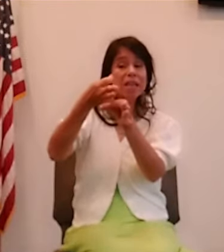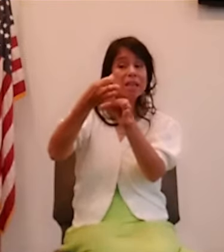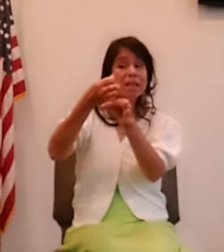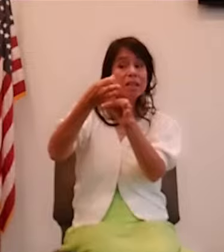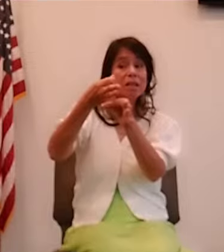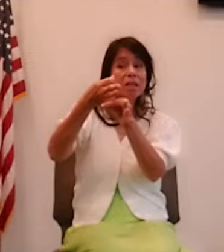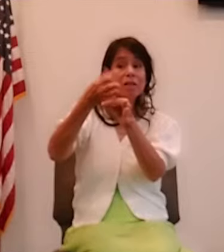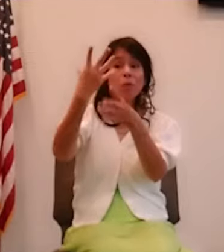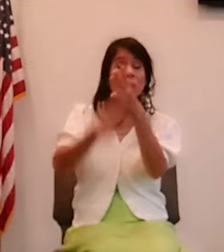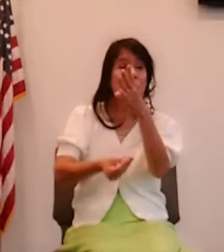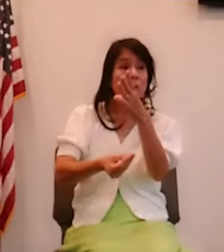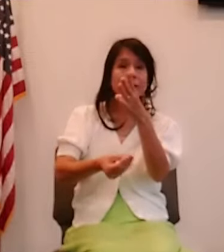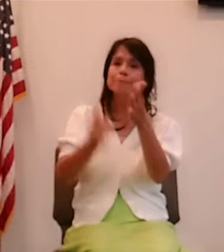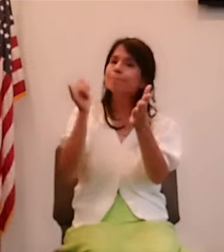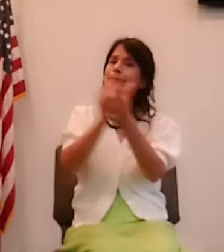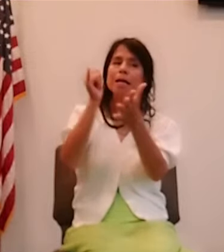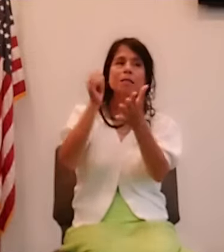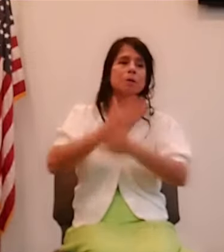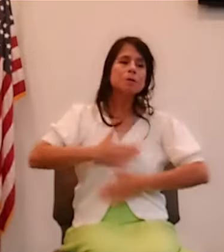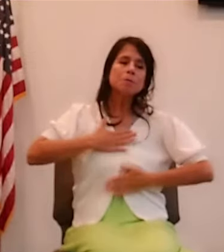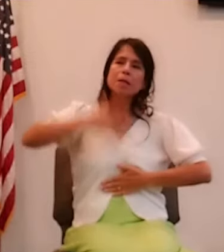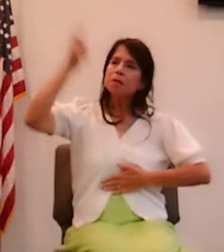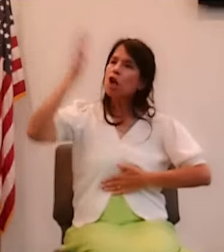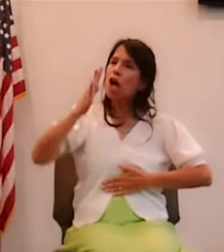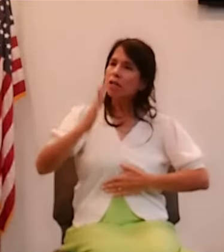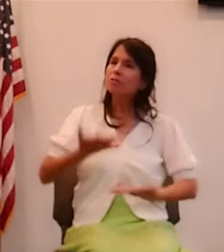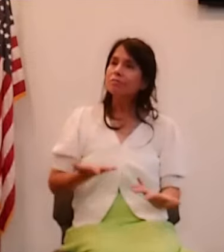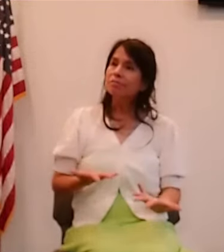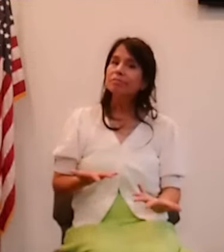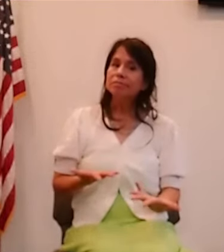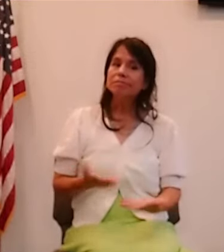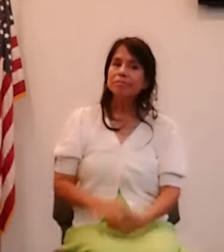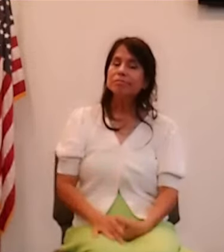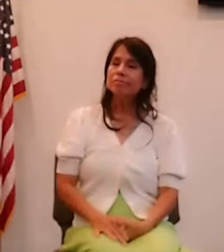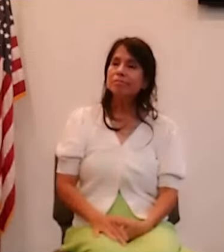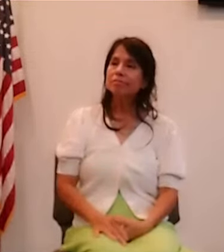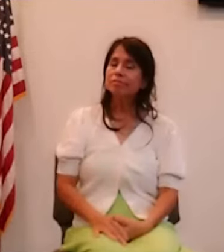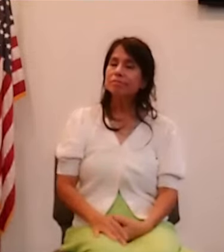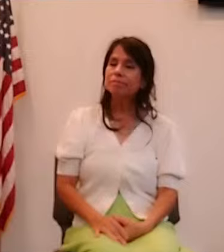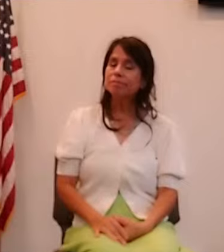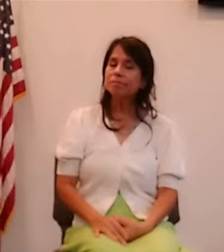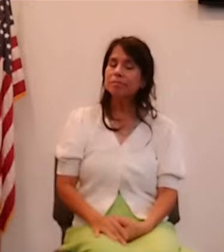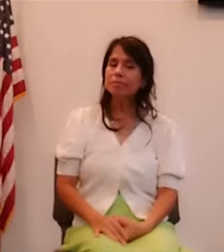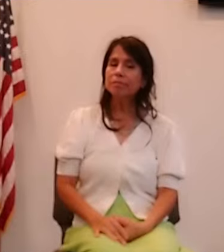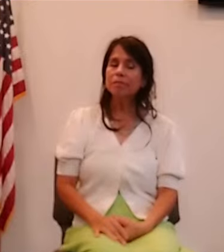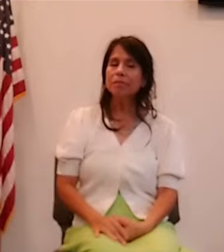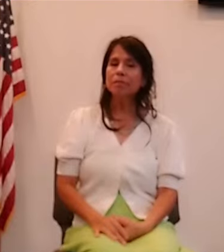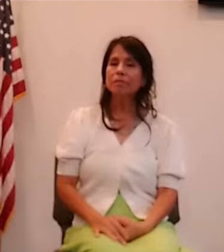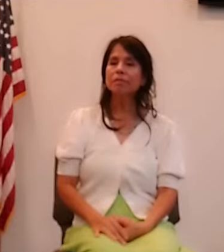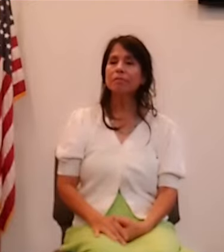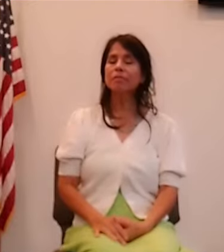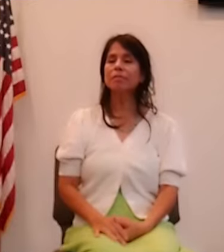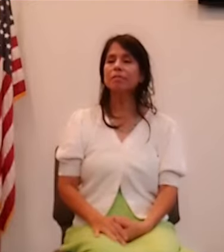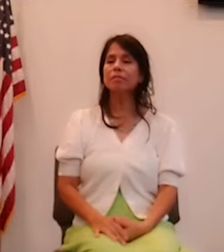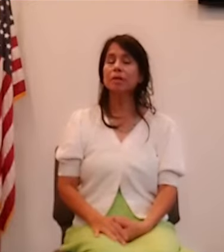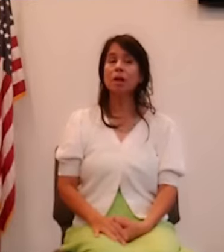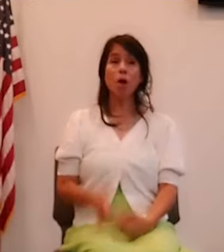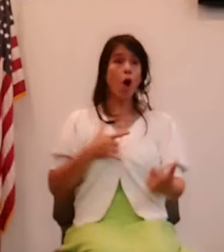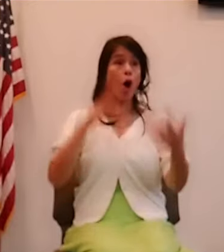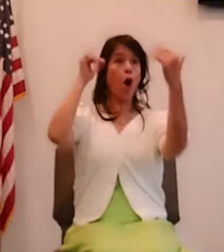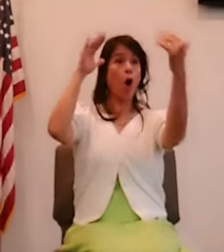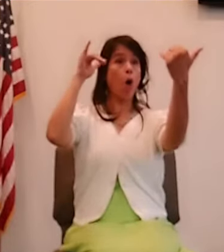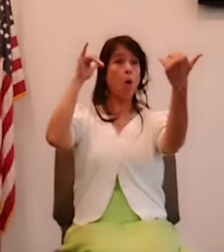please him. What else does it say? It says that a hope that's seen is no hope at